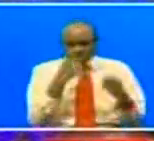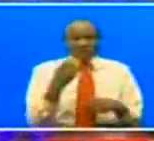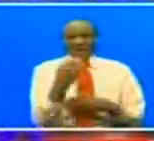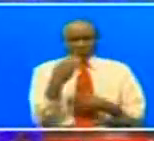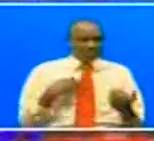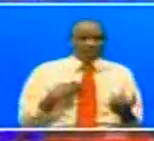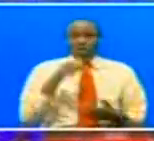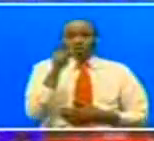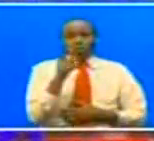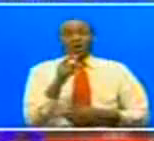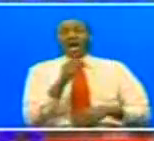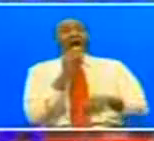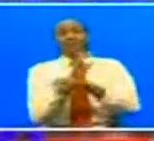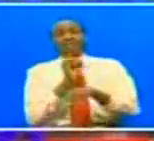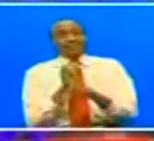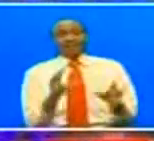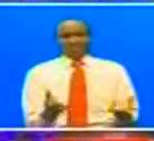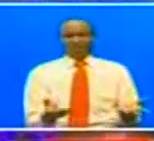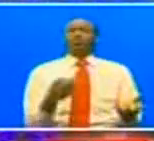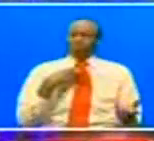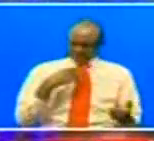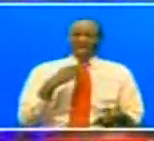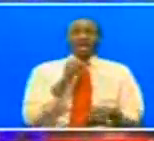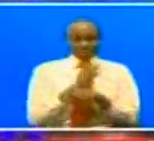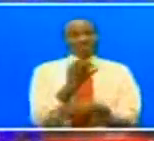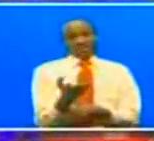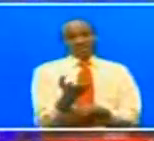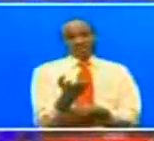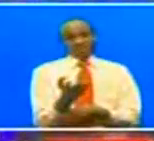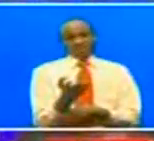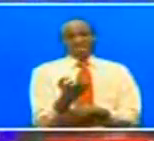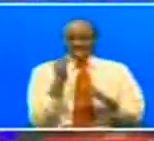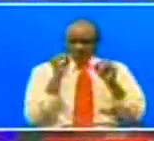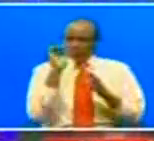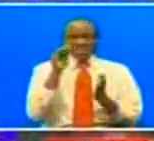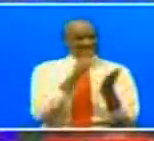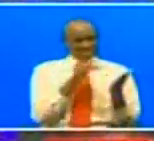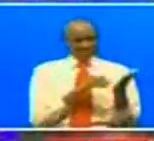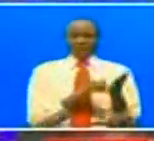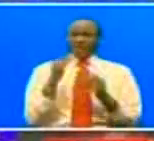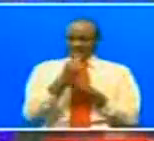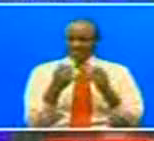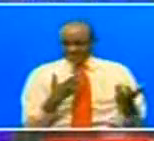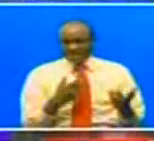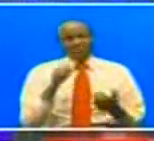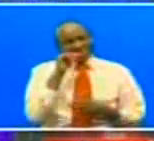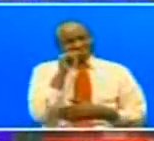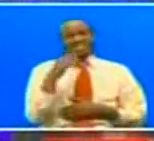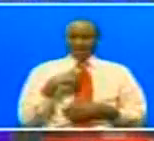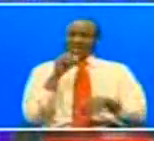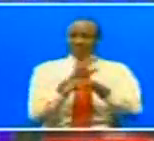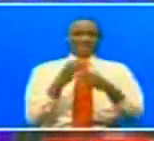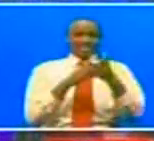but we don't see you doing advisories elsewhere. Actually, we do. So if you look at the list of countries in the world that Britain currently has travel advice